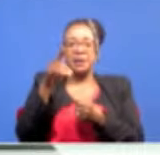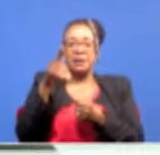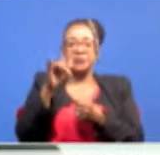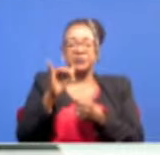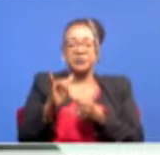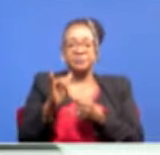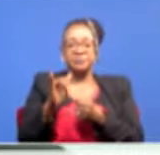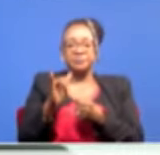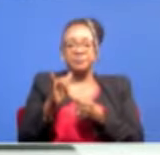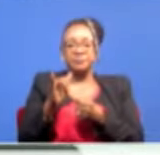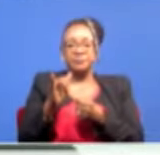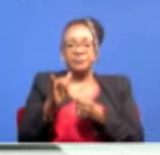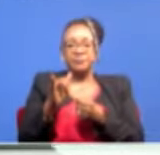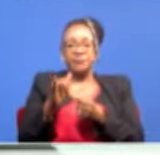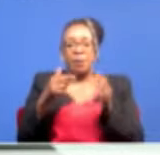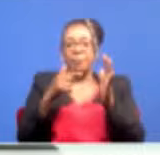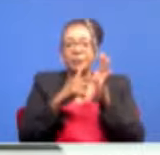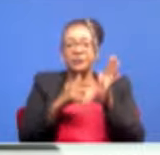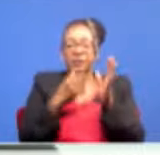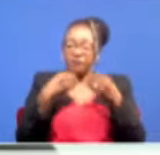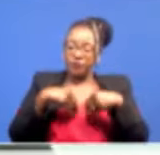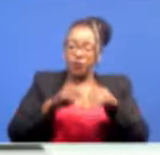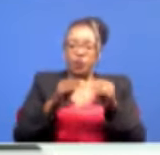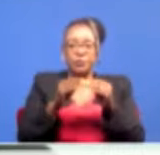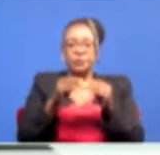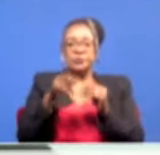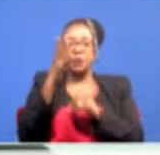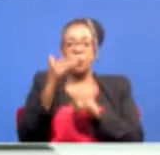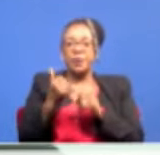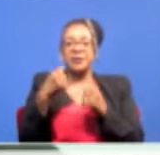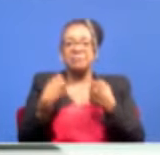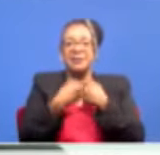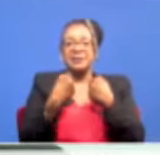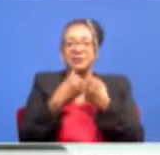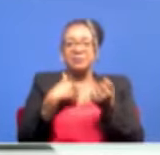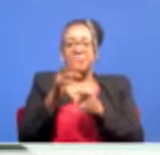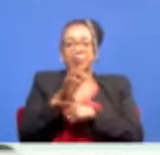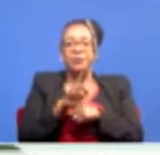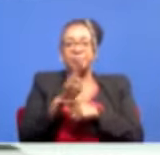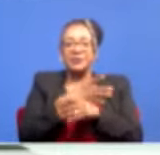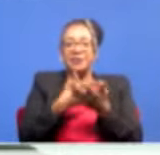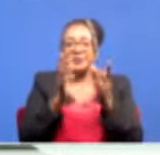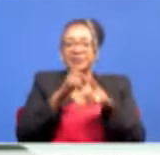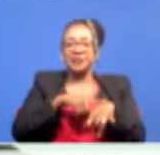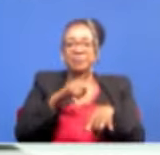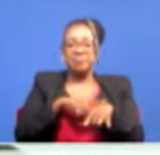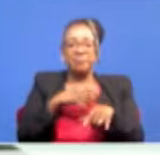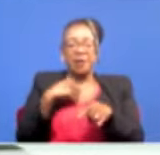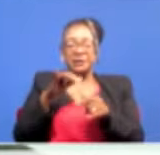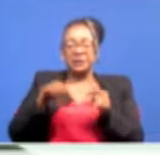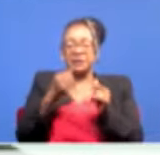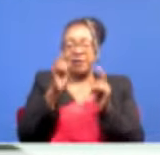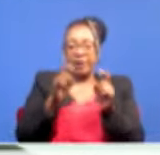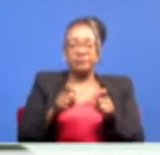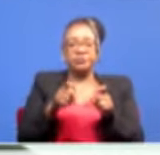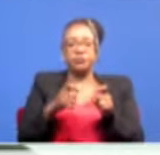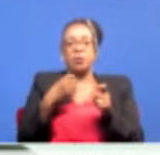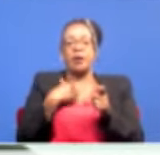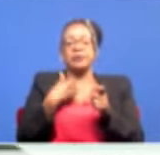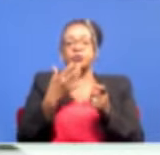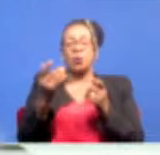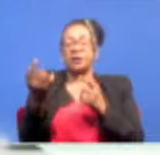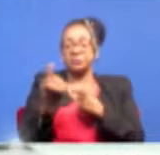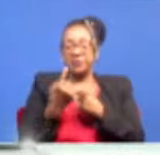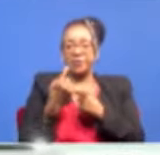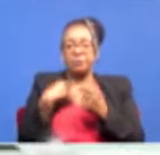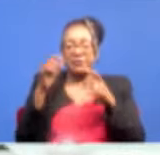mat, points just follow you. Yes, yeah. So man of the match, I'm used to. Anytime man of the match sees me, they just have to run towards me. Yeah. So I have to